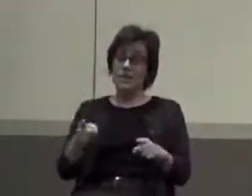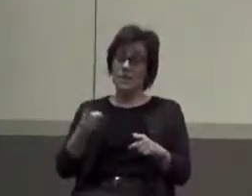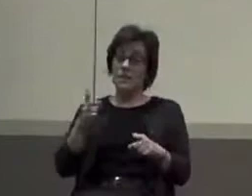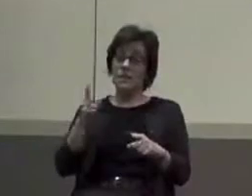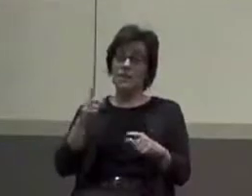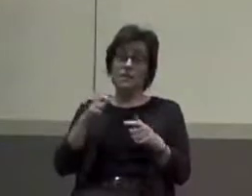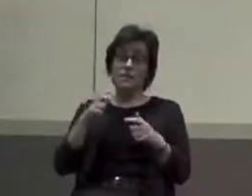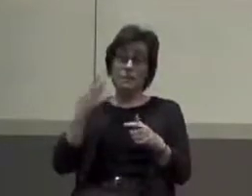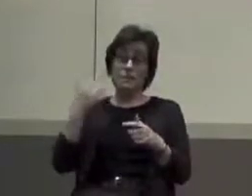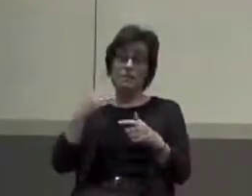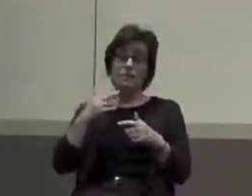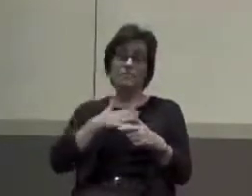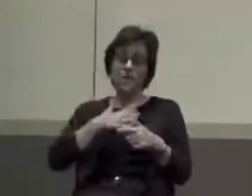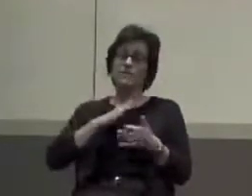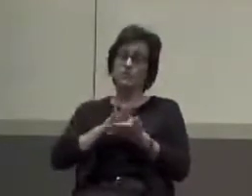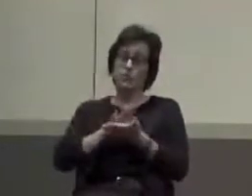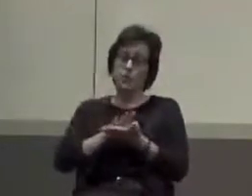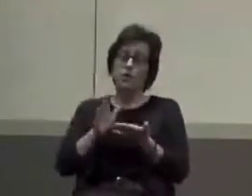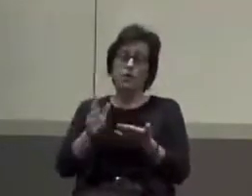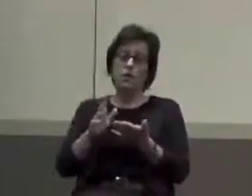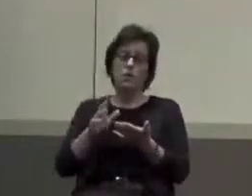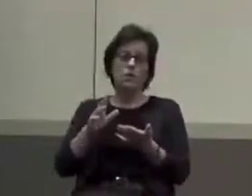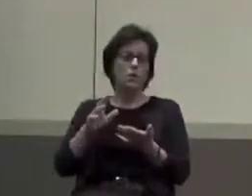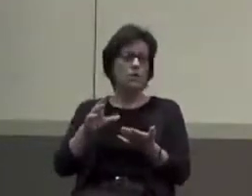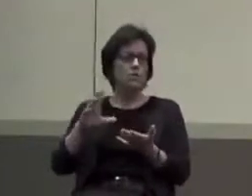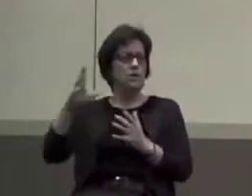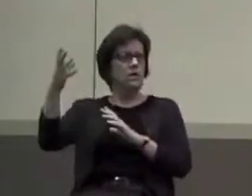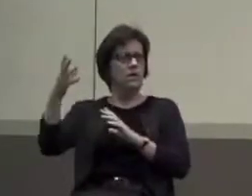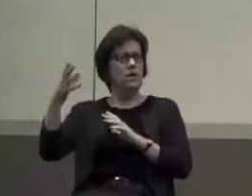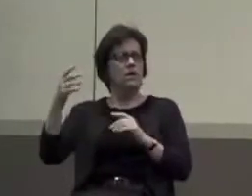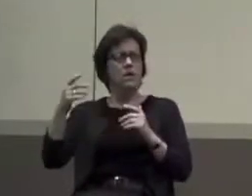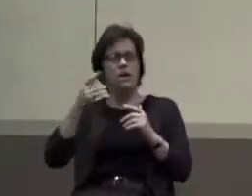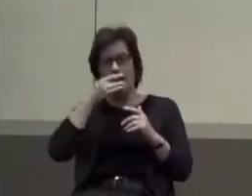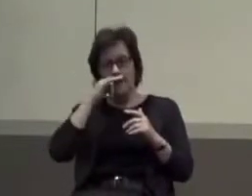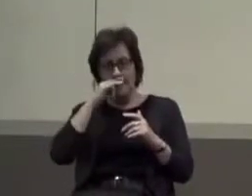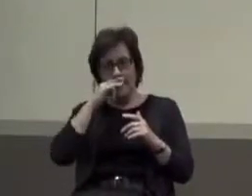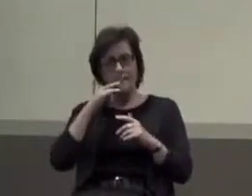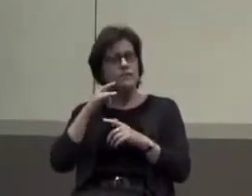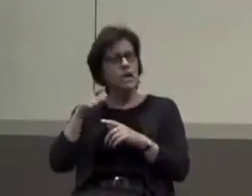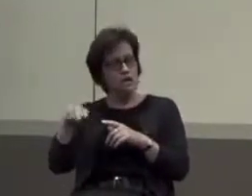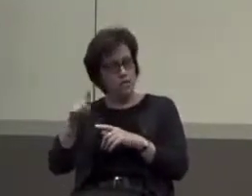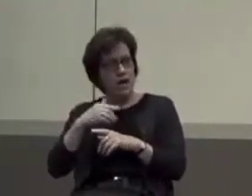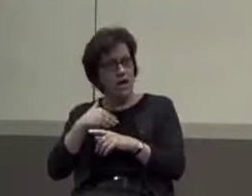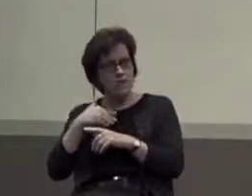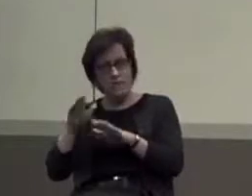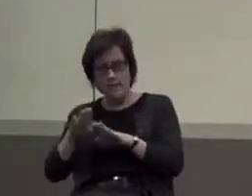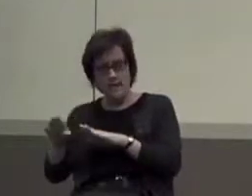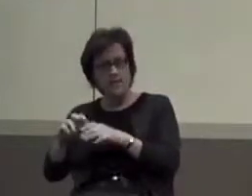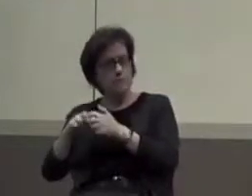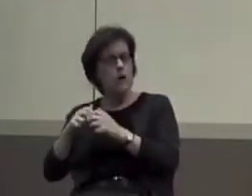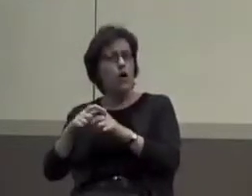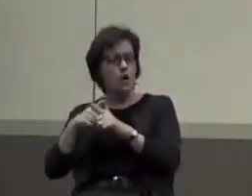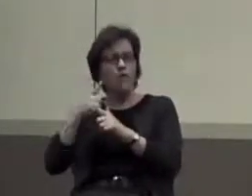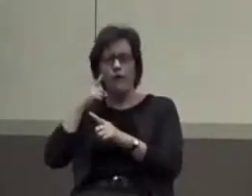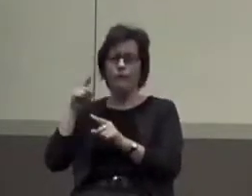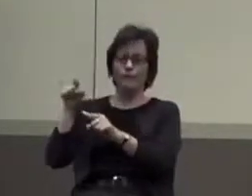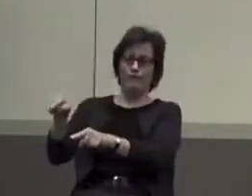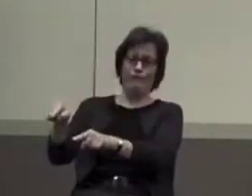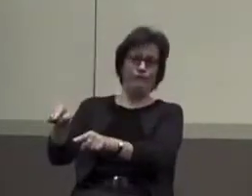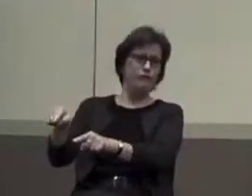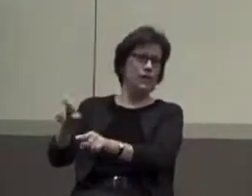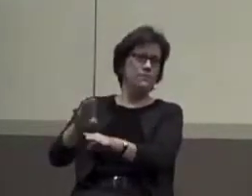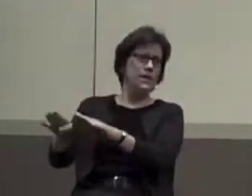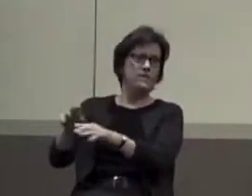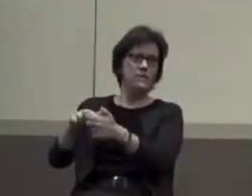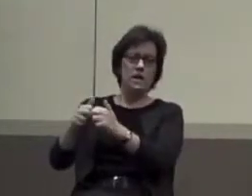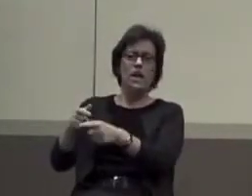least in my school, where it was lopsided, where the kids who had the behavior problems or who were viewed as the behavior problems were really getting the bulk